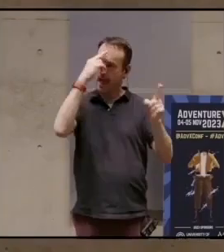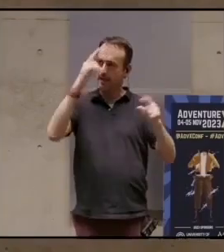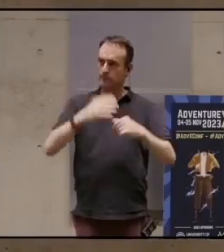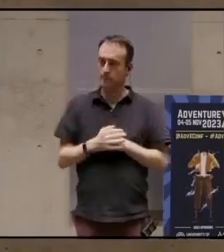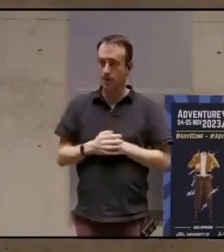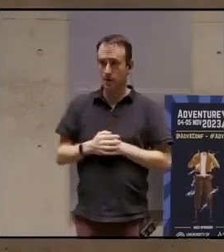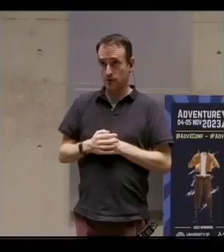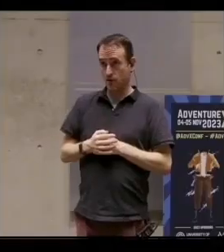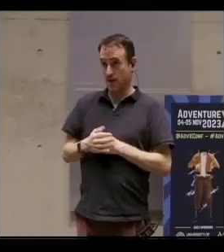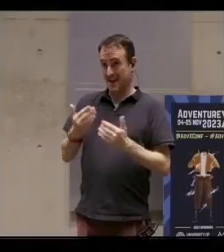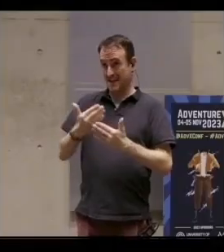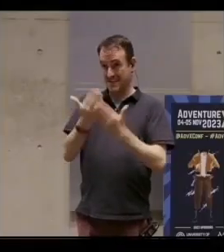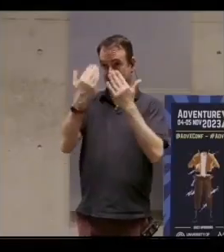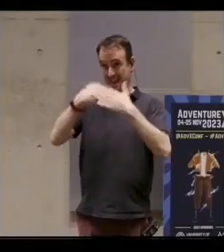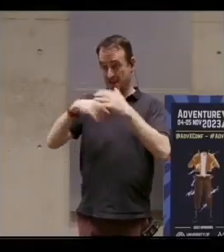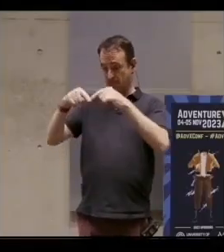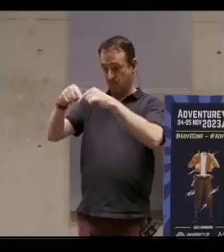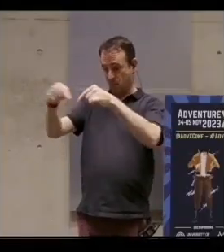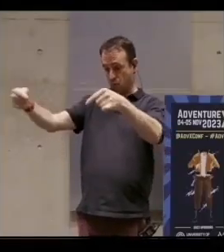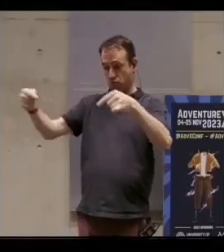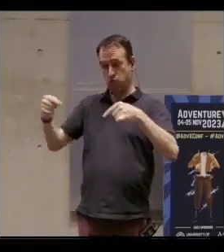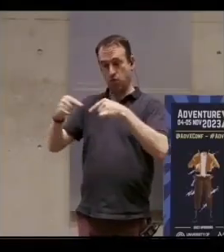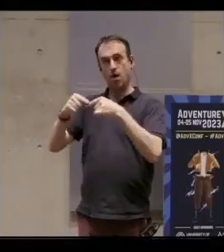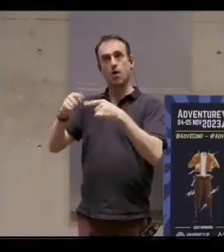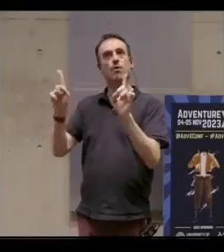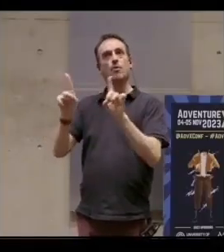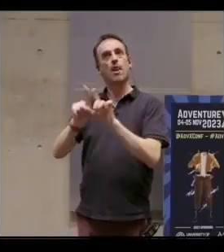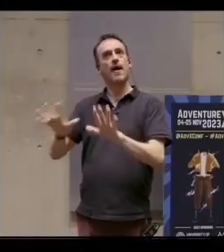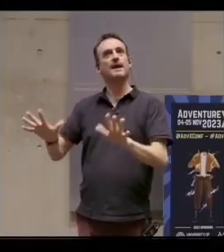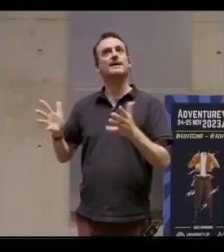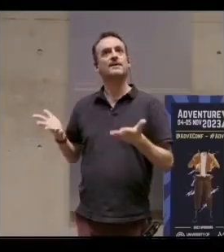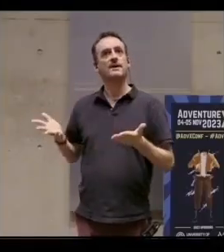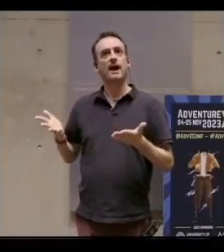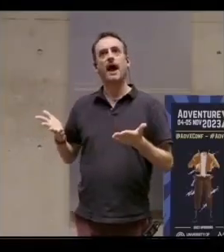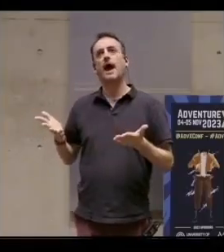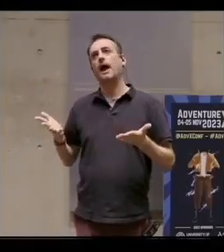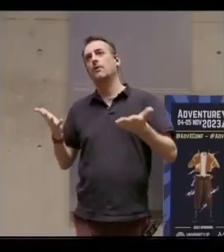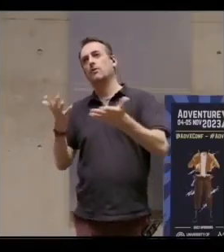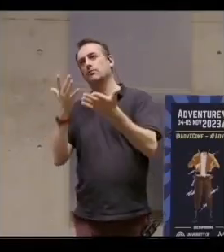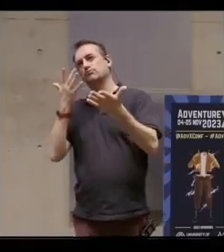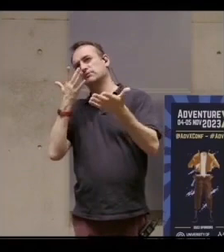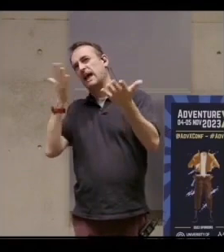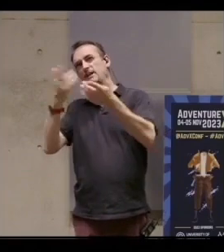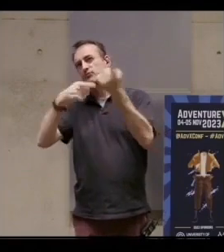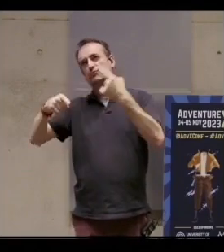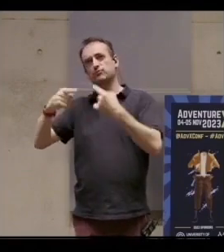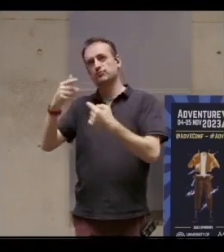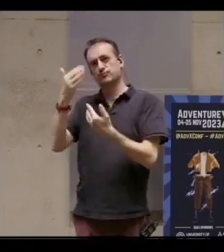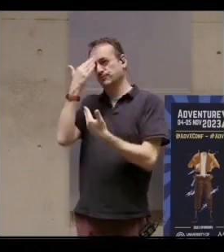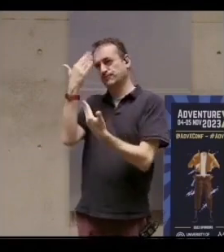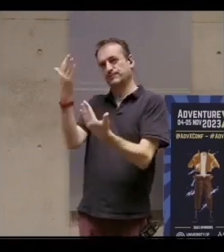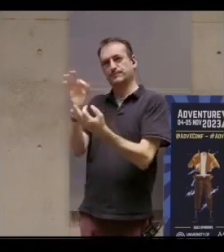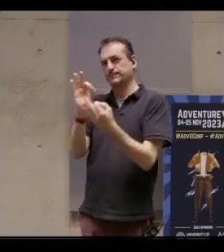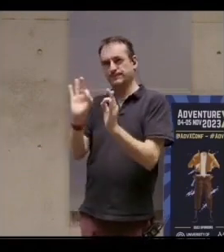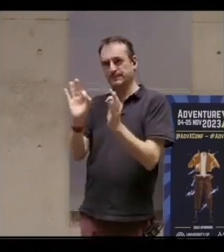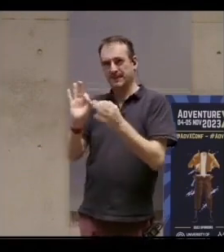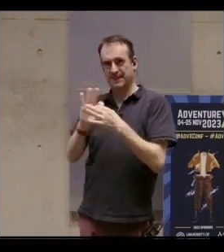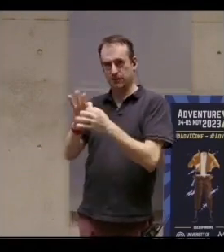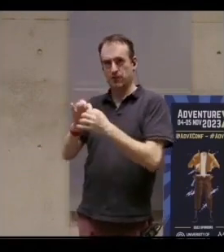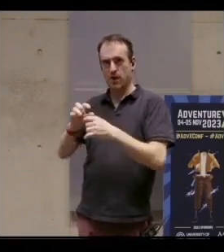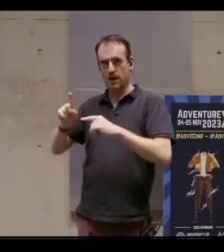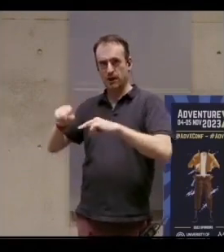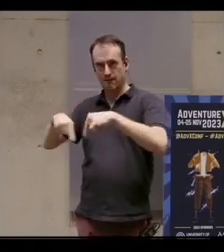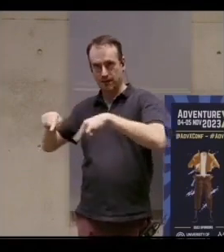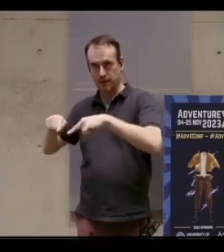booth might look like. And let's pretend that you know nothing at all about directing whatsoever and that you're shadowing me during